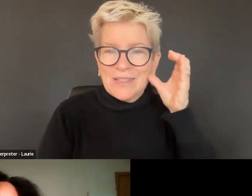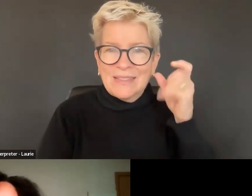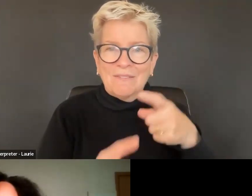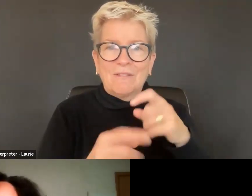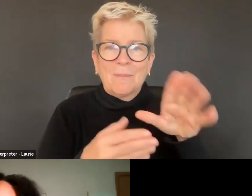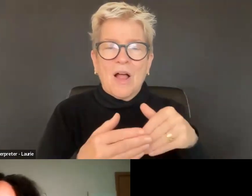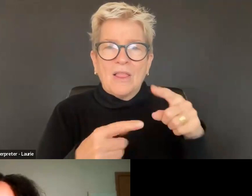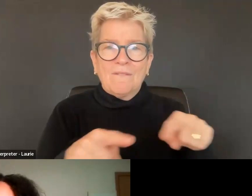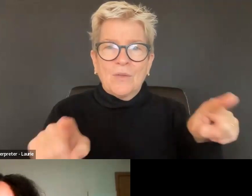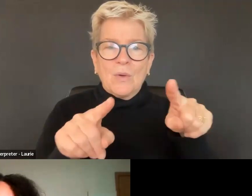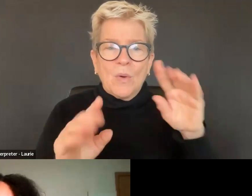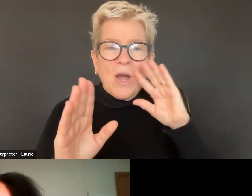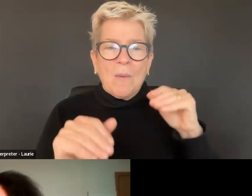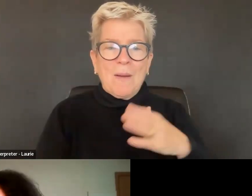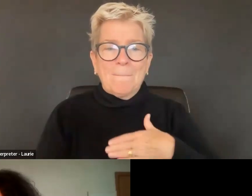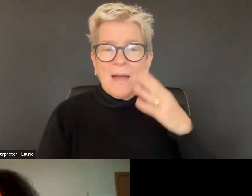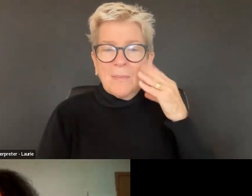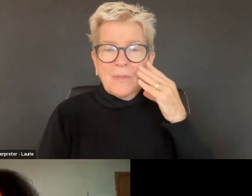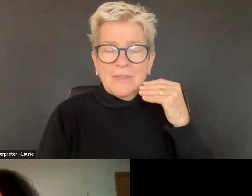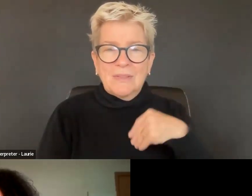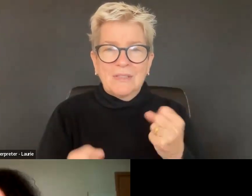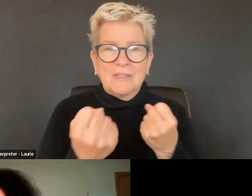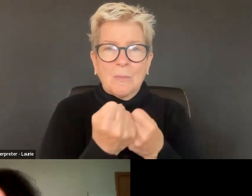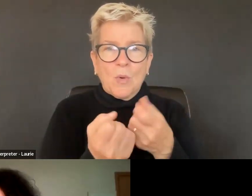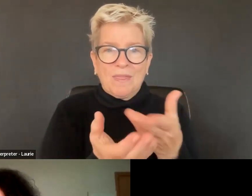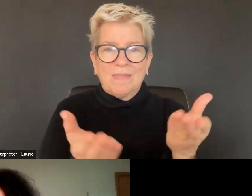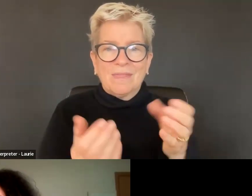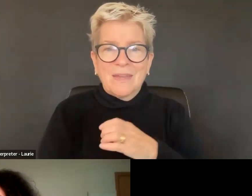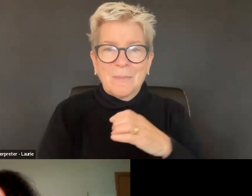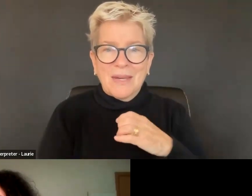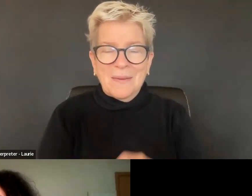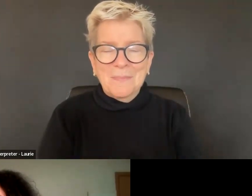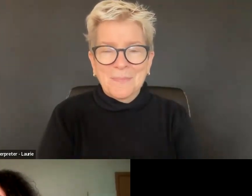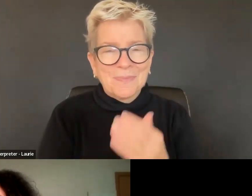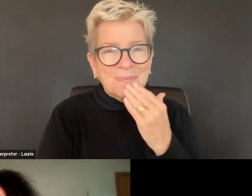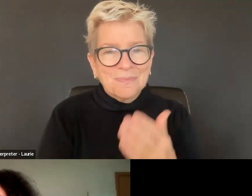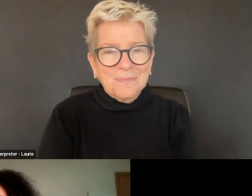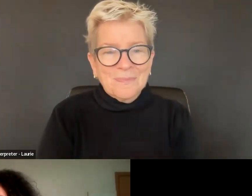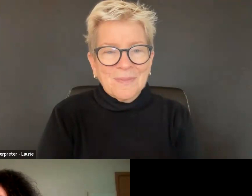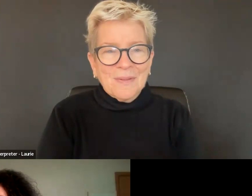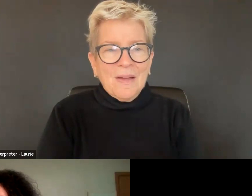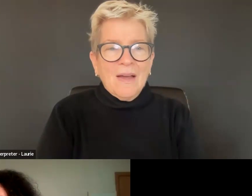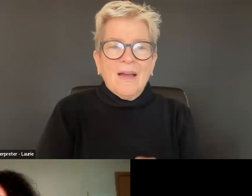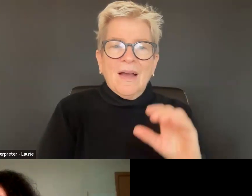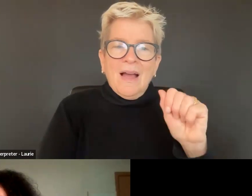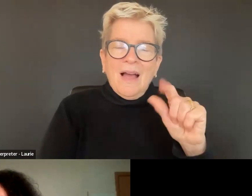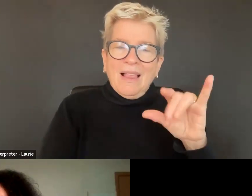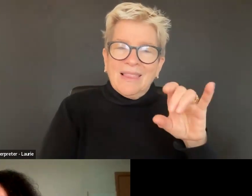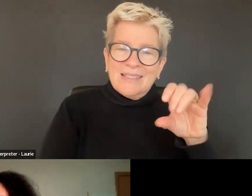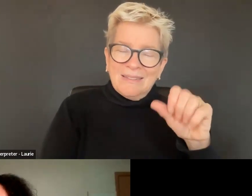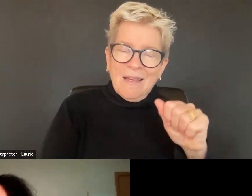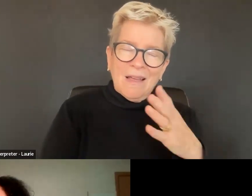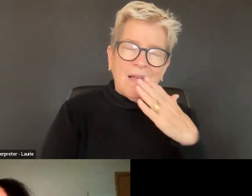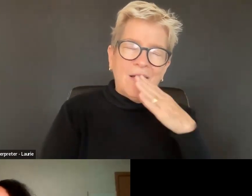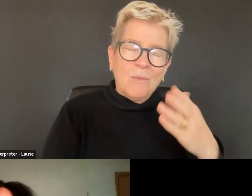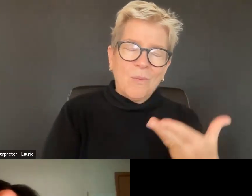you. And I hope that my experiences can support the committee. Thank you. Welcome, Alicia. We are so thrilled